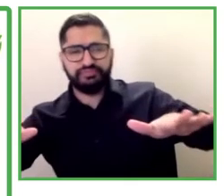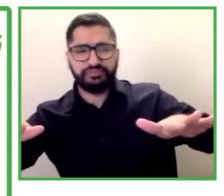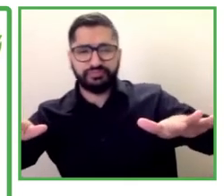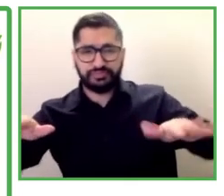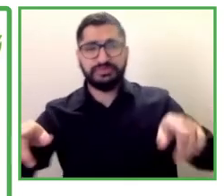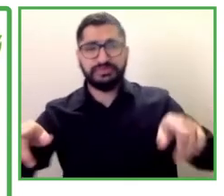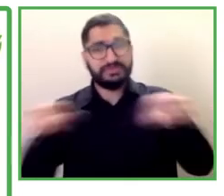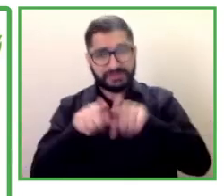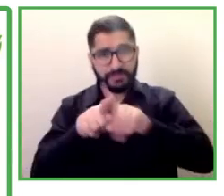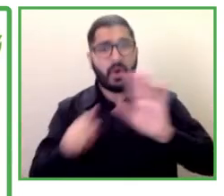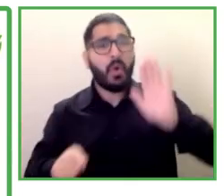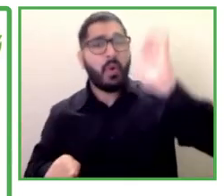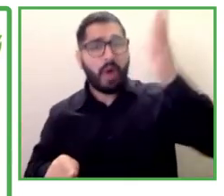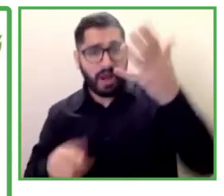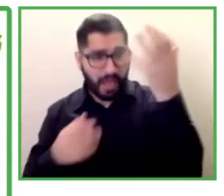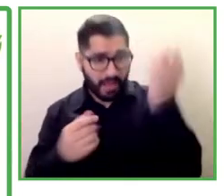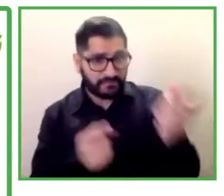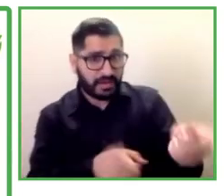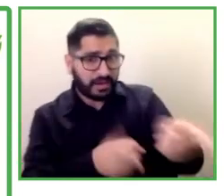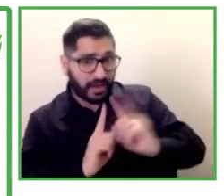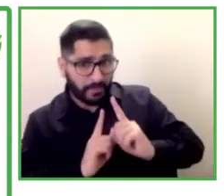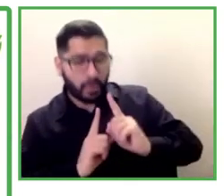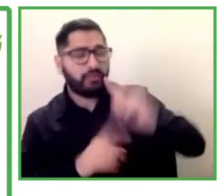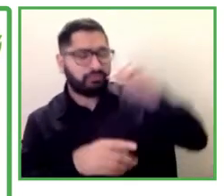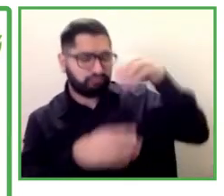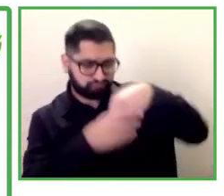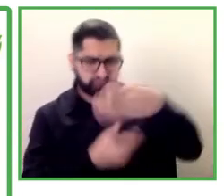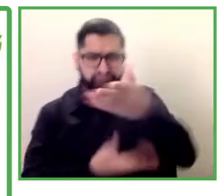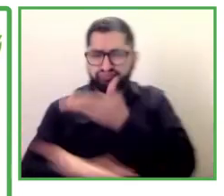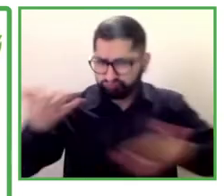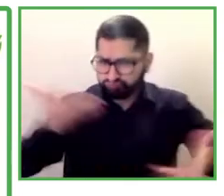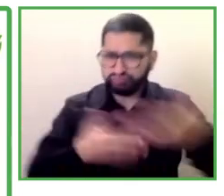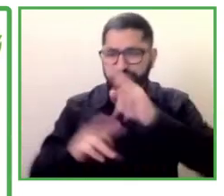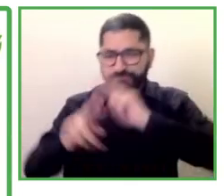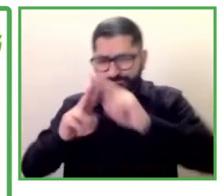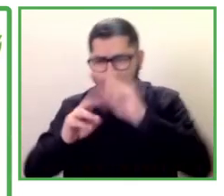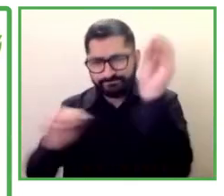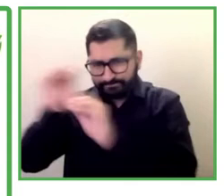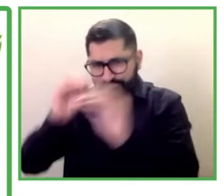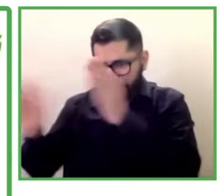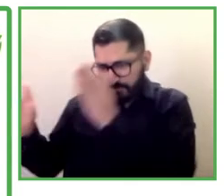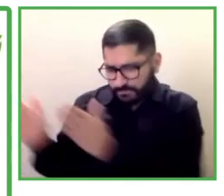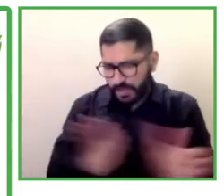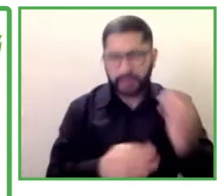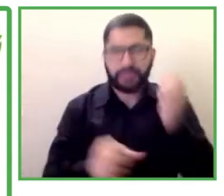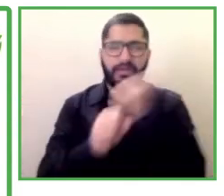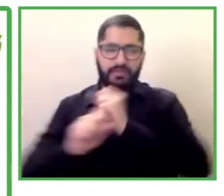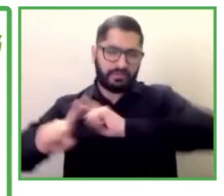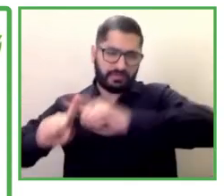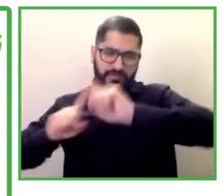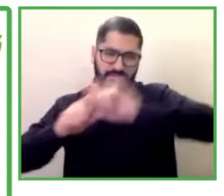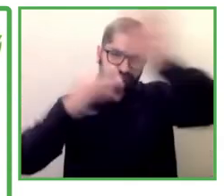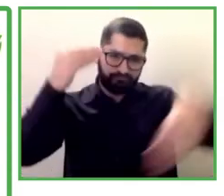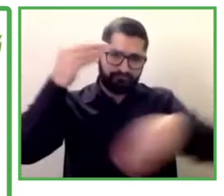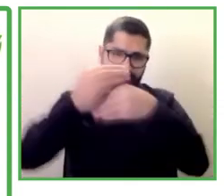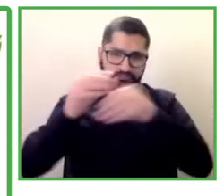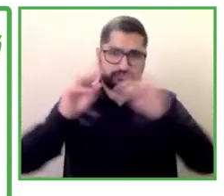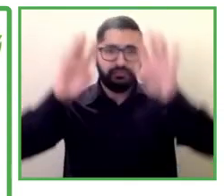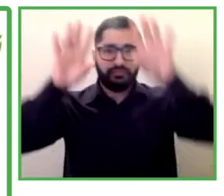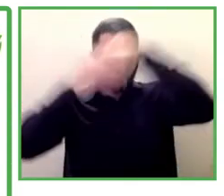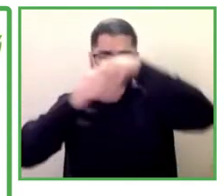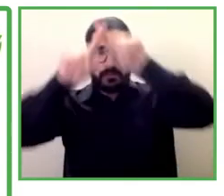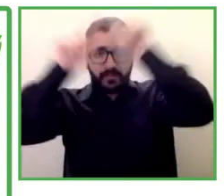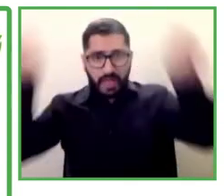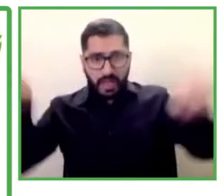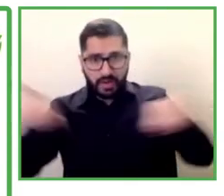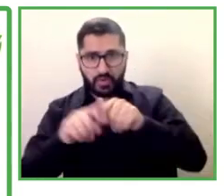were created, including the frameworks for a disability inclusive recovery, which is a guide that highlights these important topics I